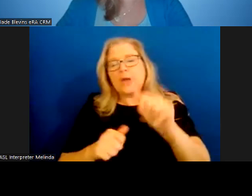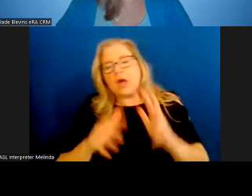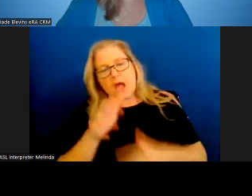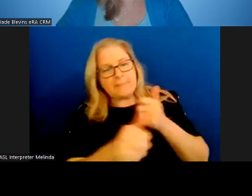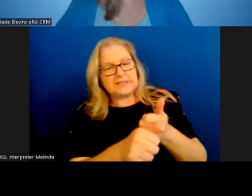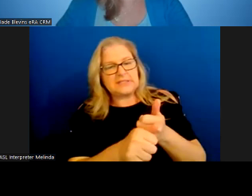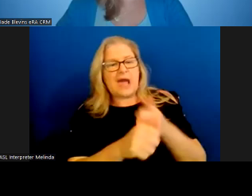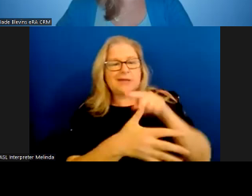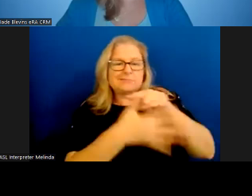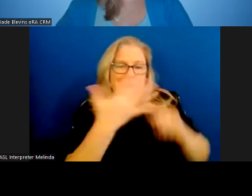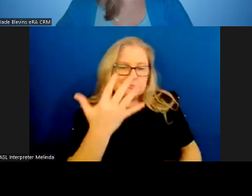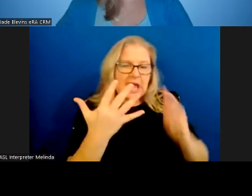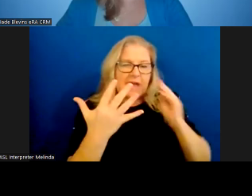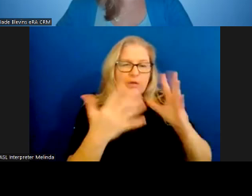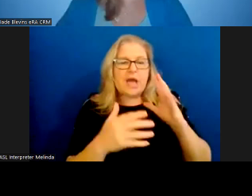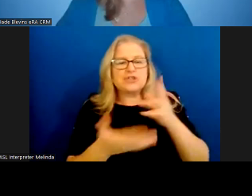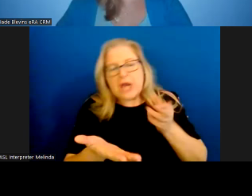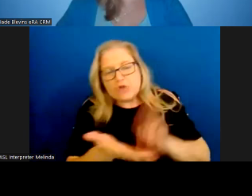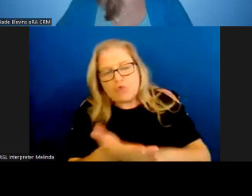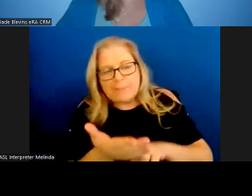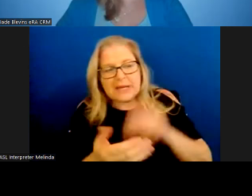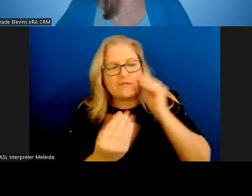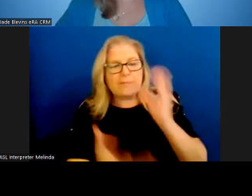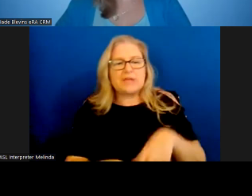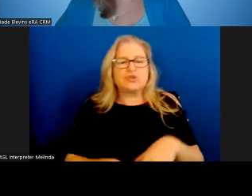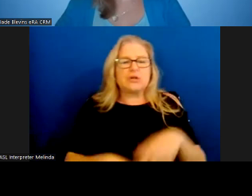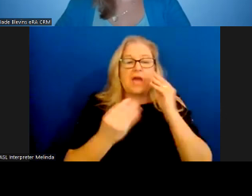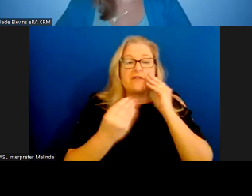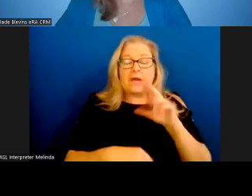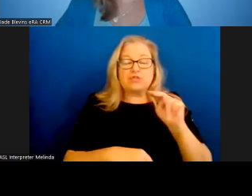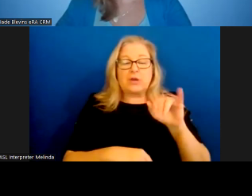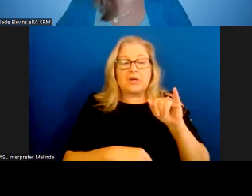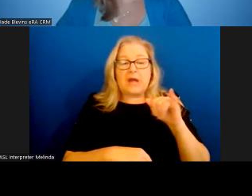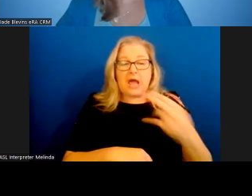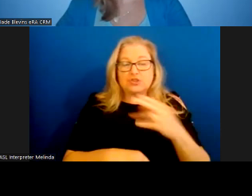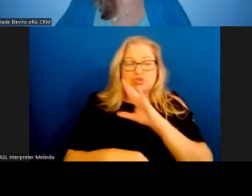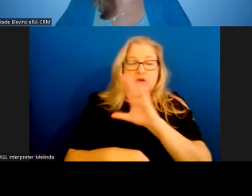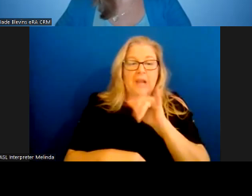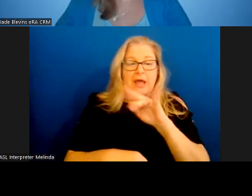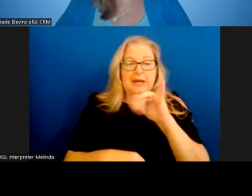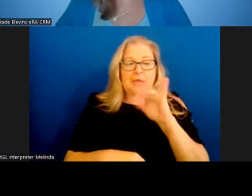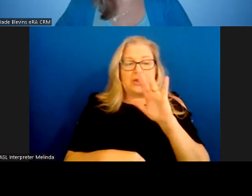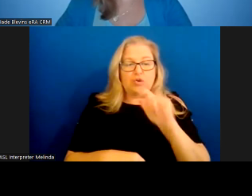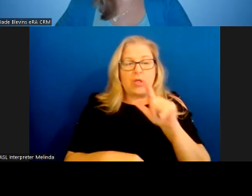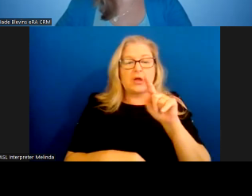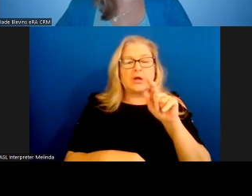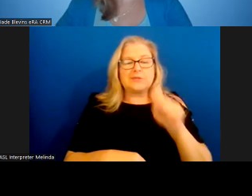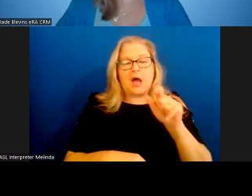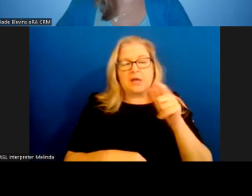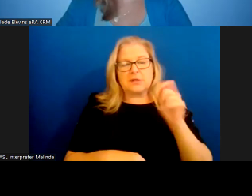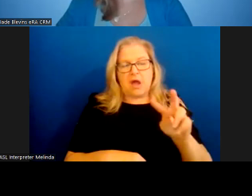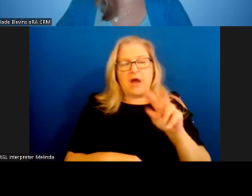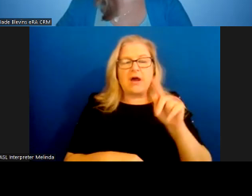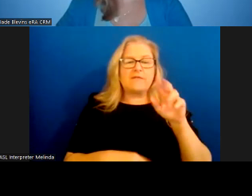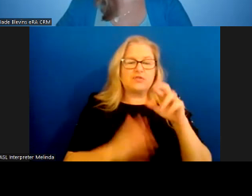participant information, enrollment information, inform NIH of clinicaltrials.gov registration, and review other